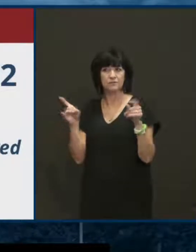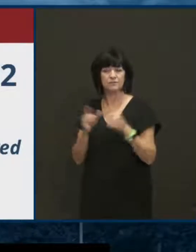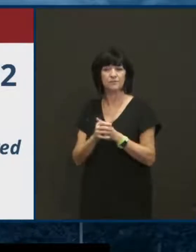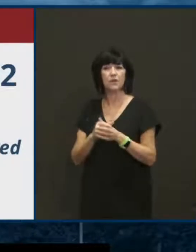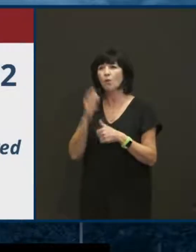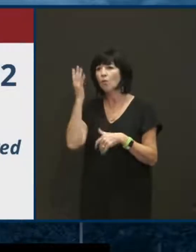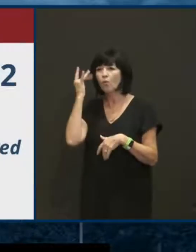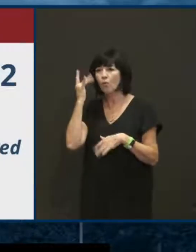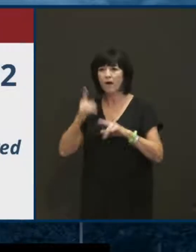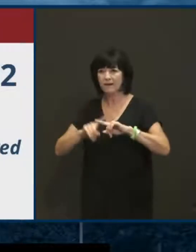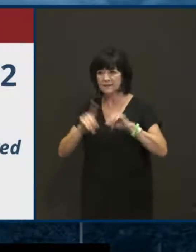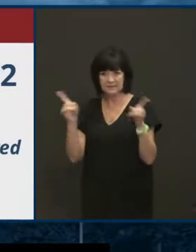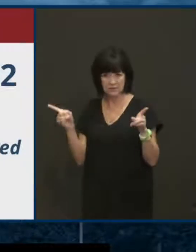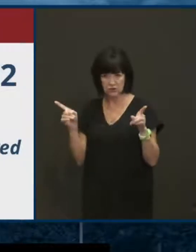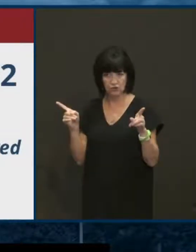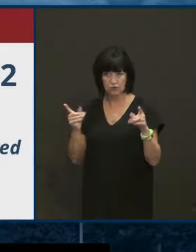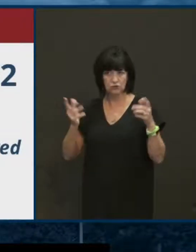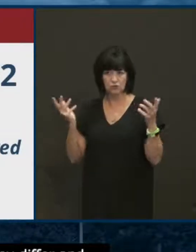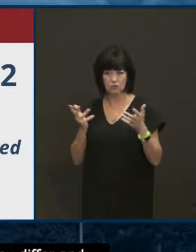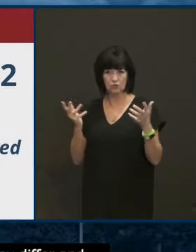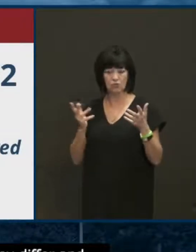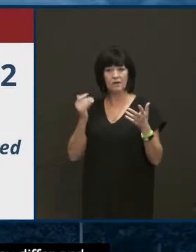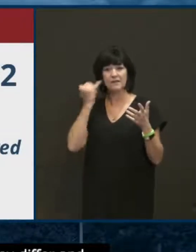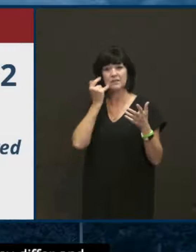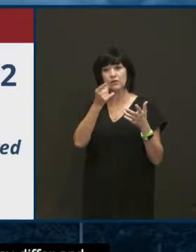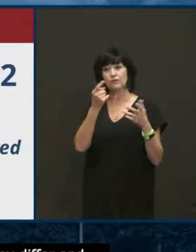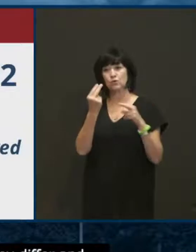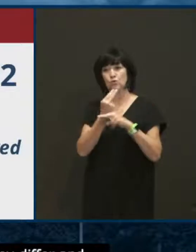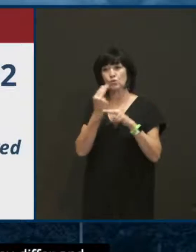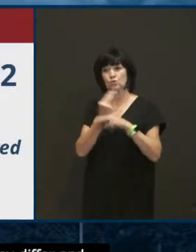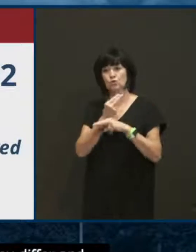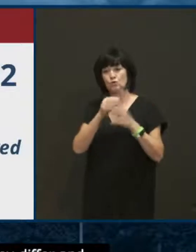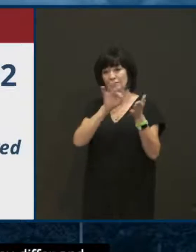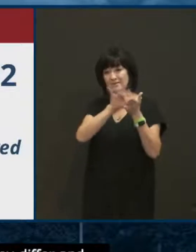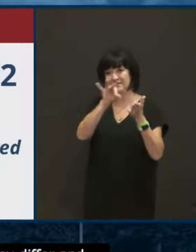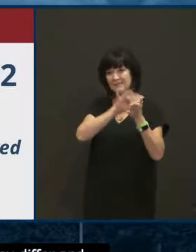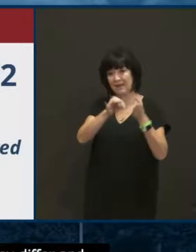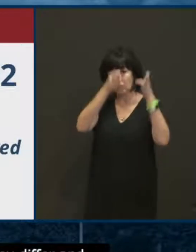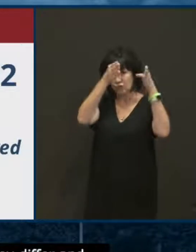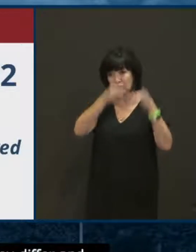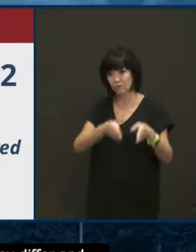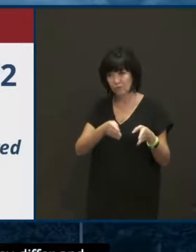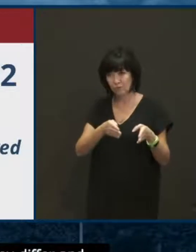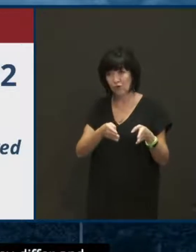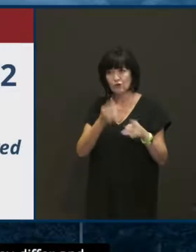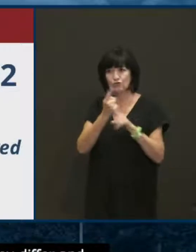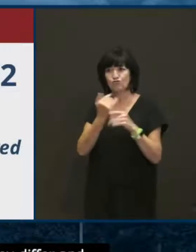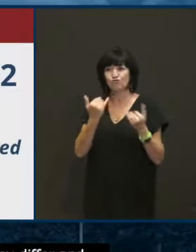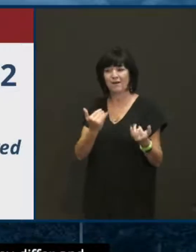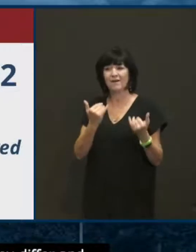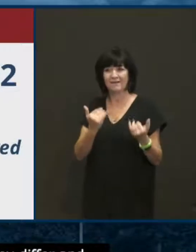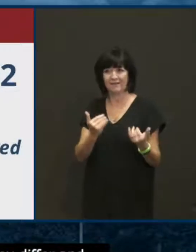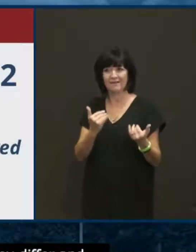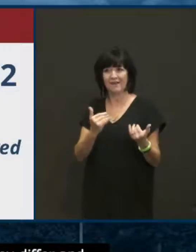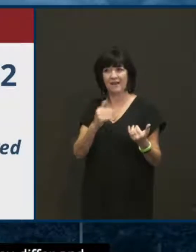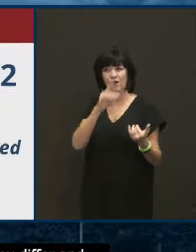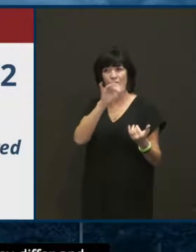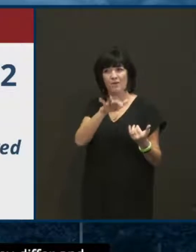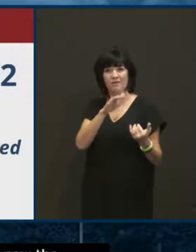why they differ. When you're using the persons tested, right now our denominator is a little